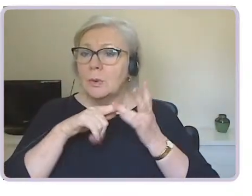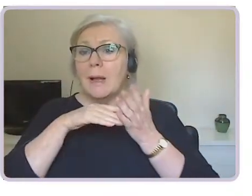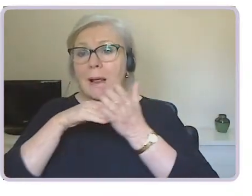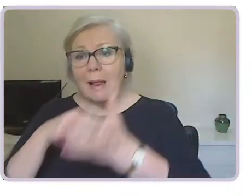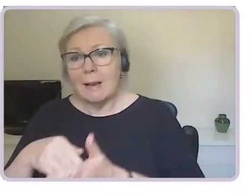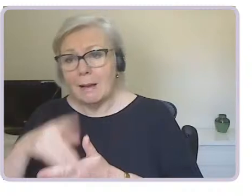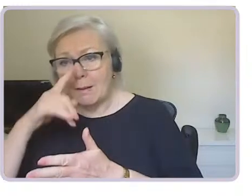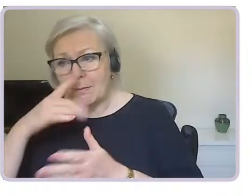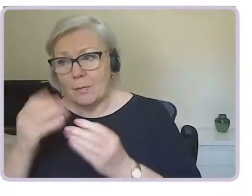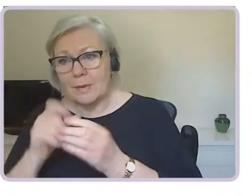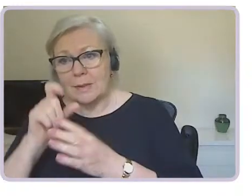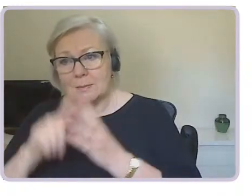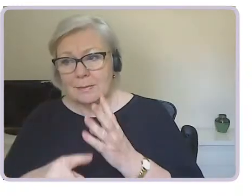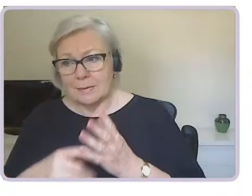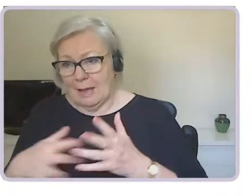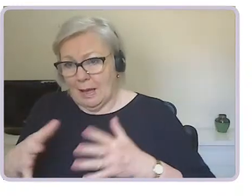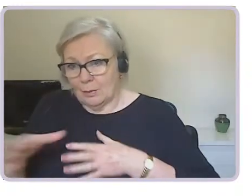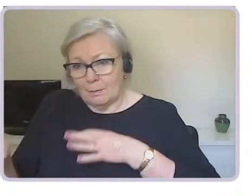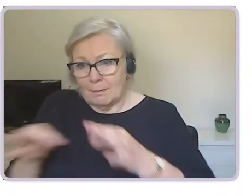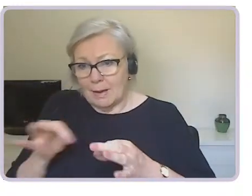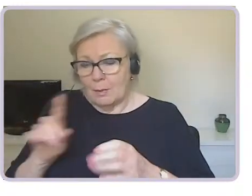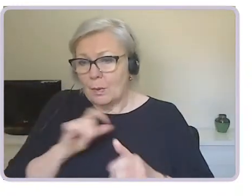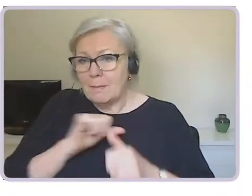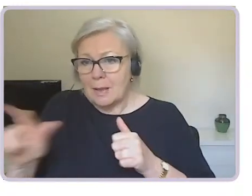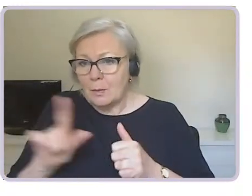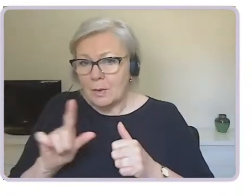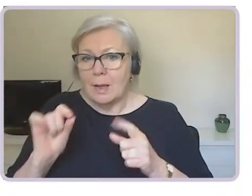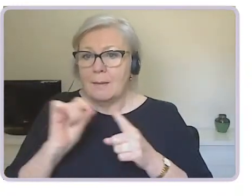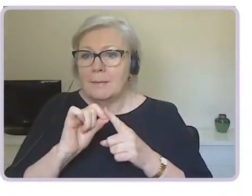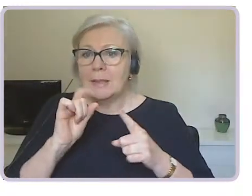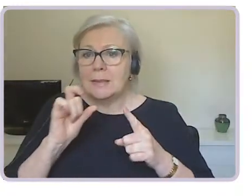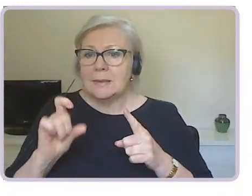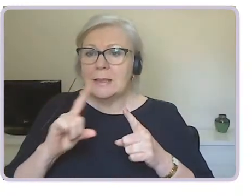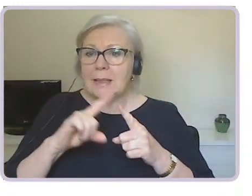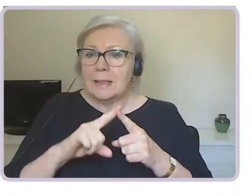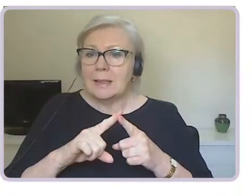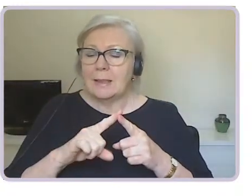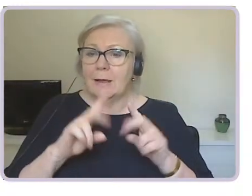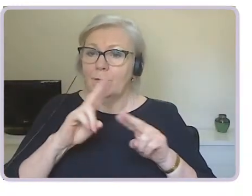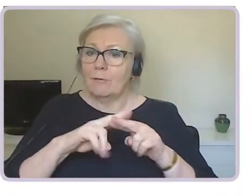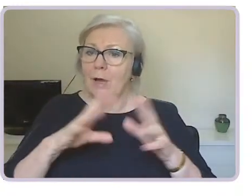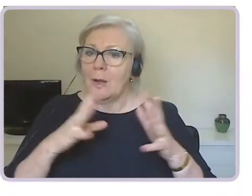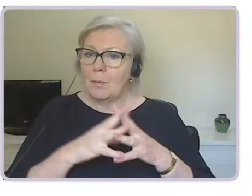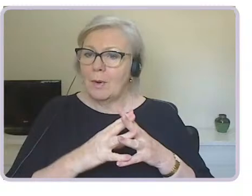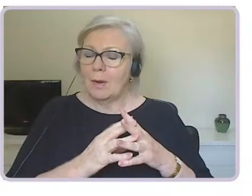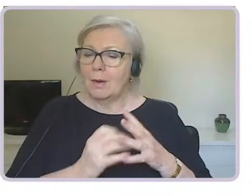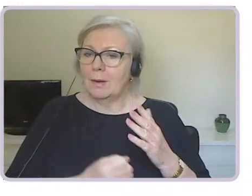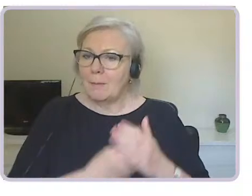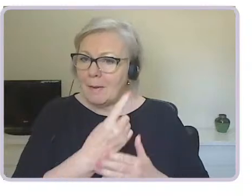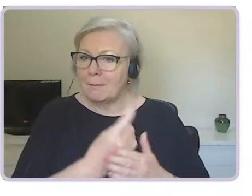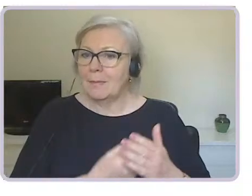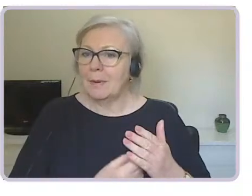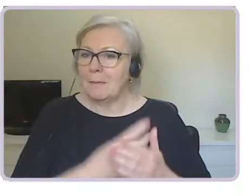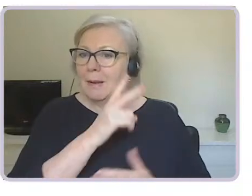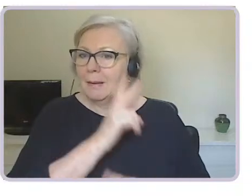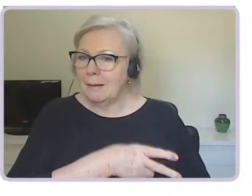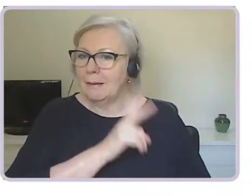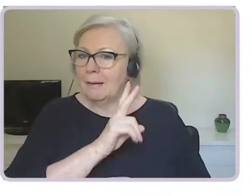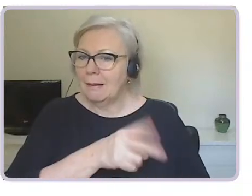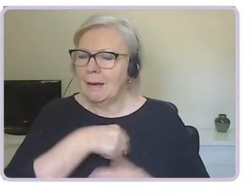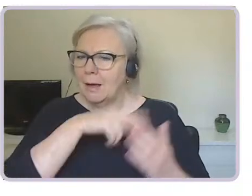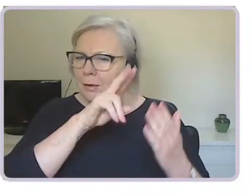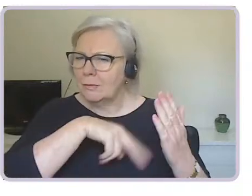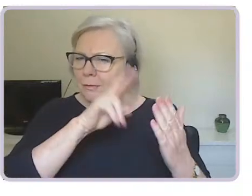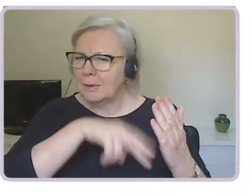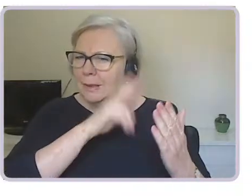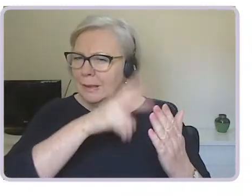emergencies, the PCEP framework kept coming up. And the more I read, the more I liked it. And we've already just